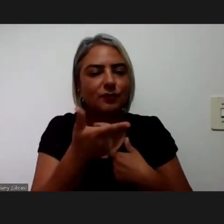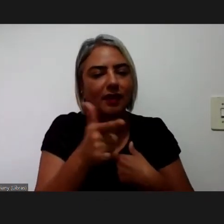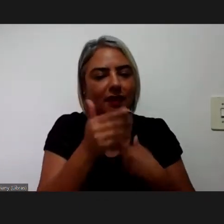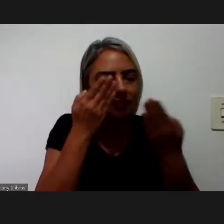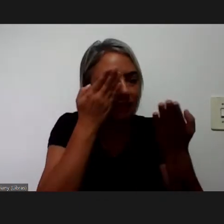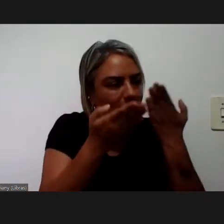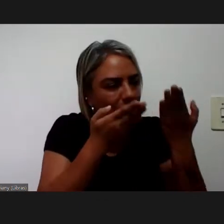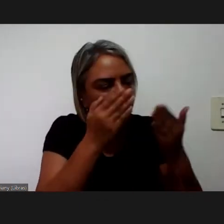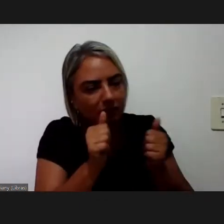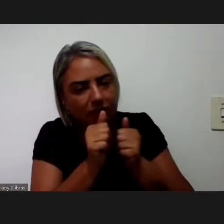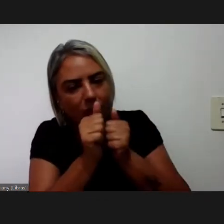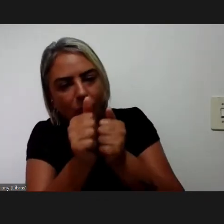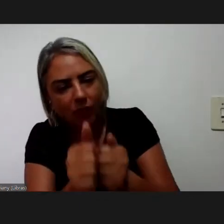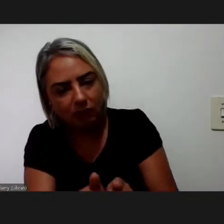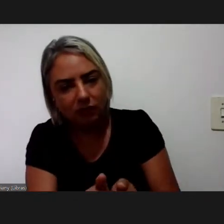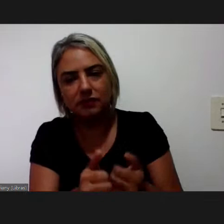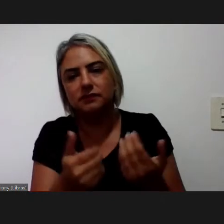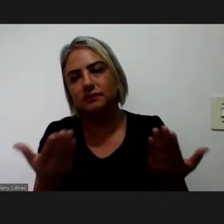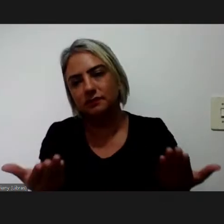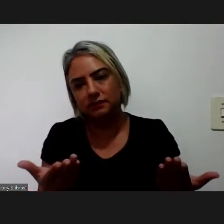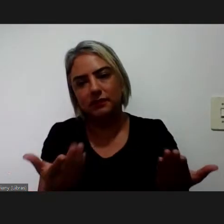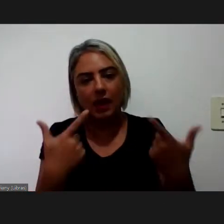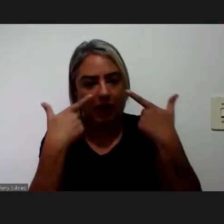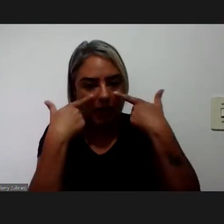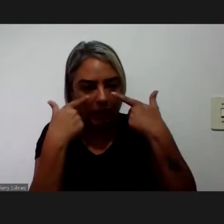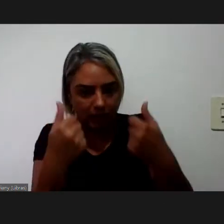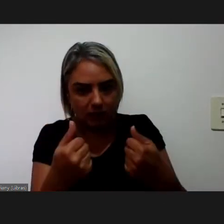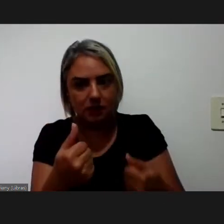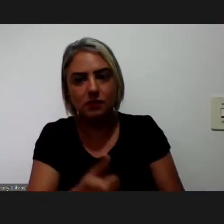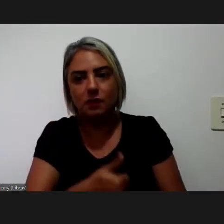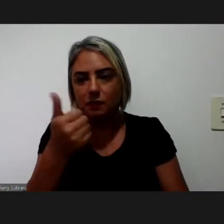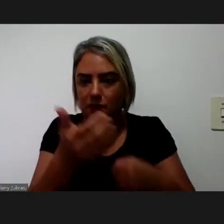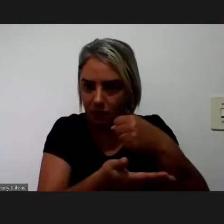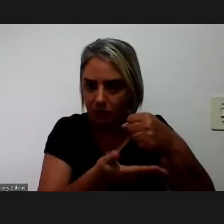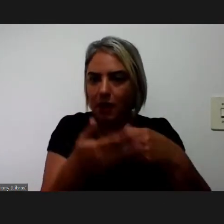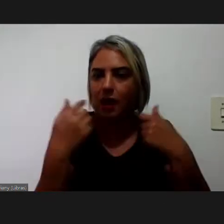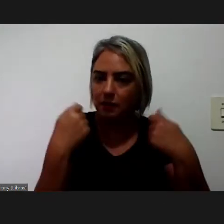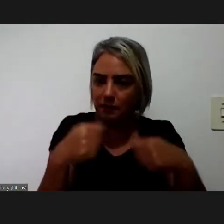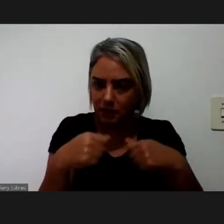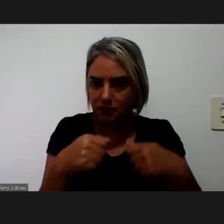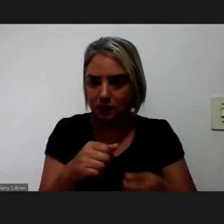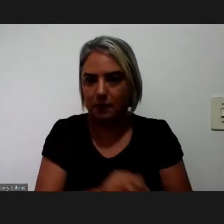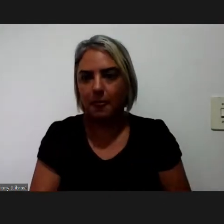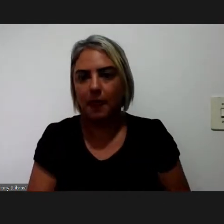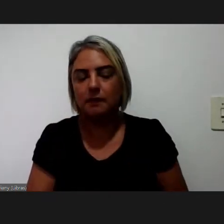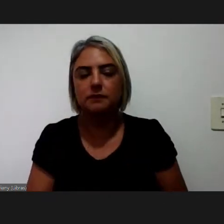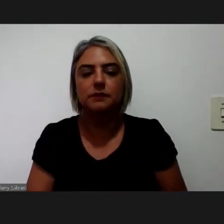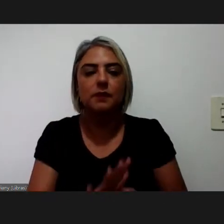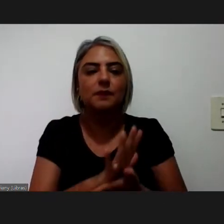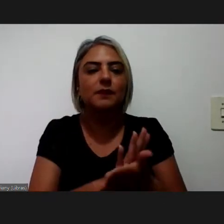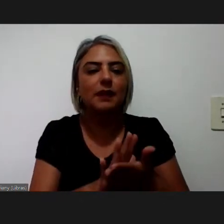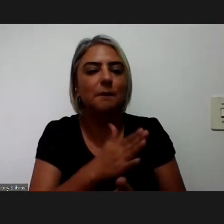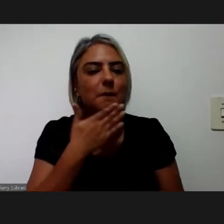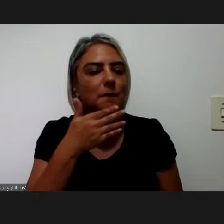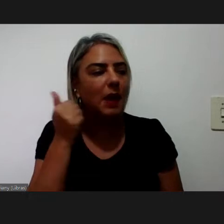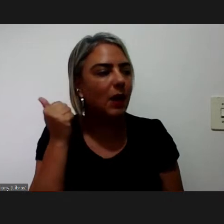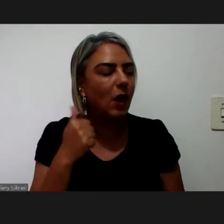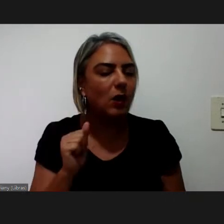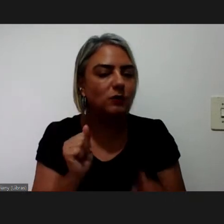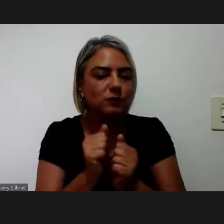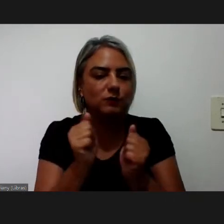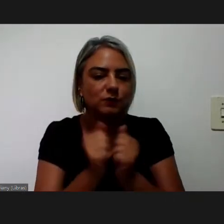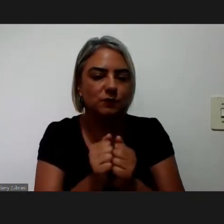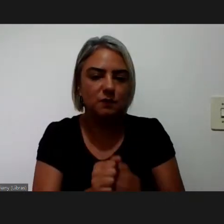consequences that don't have this primary care attention to these people.